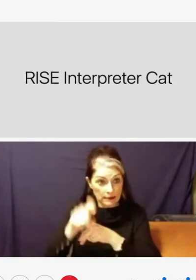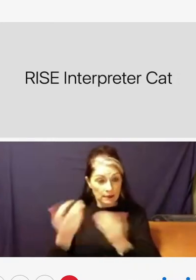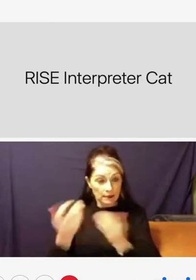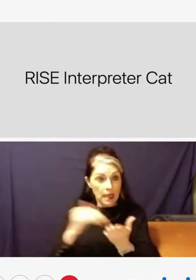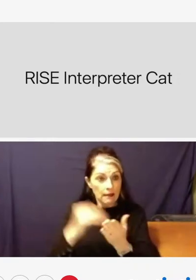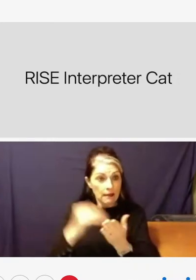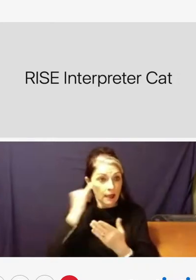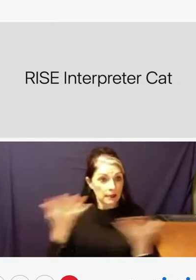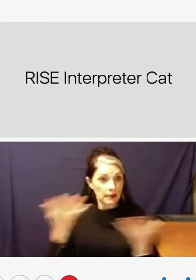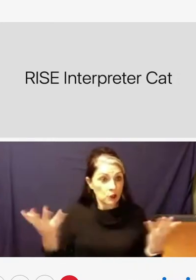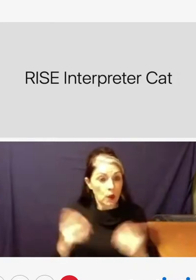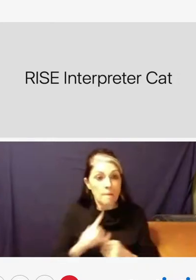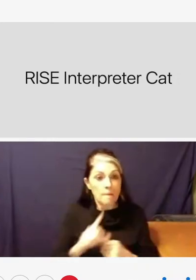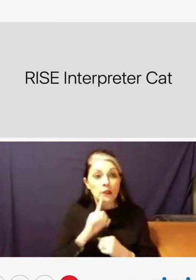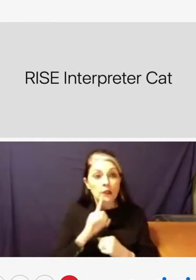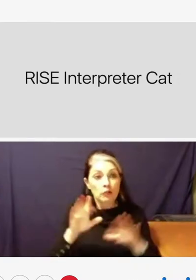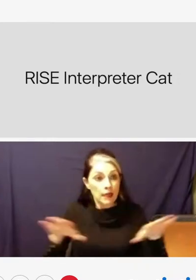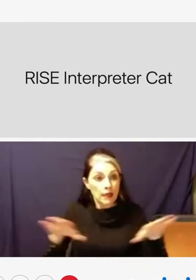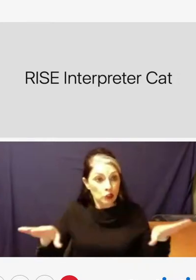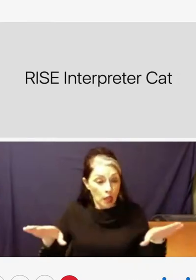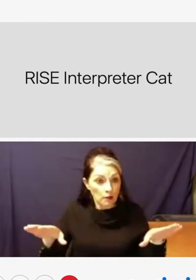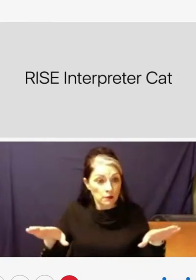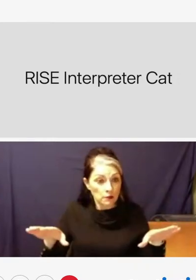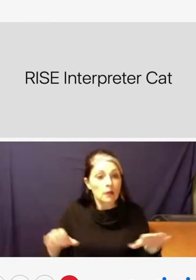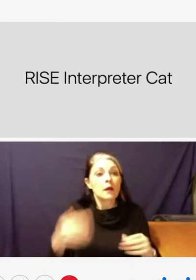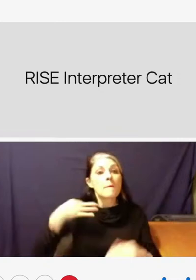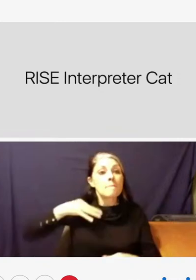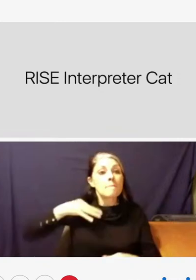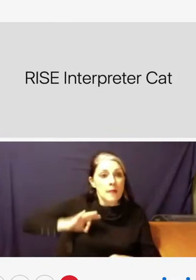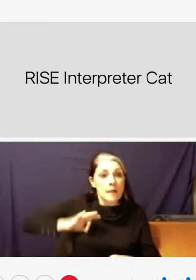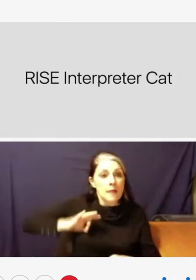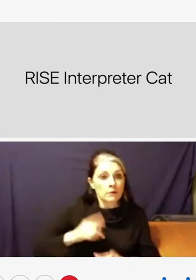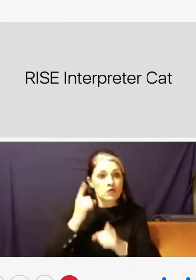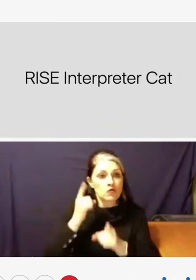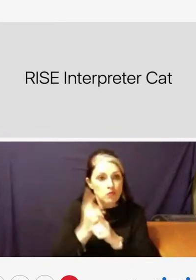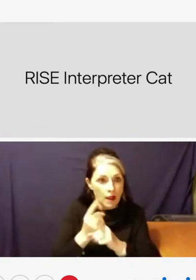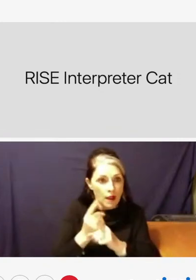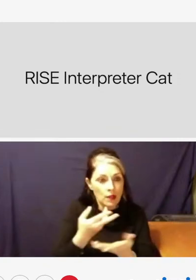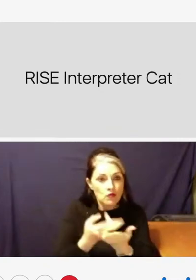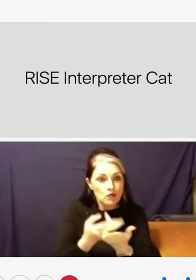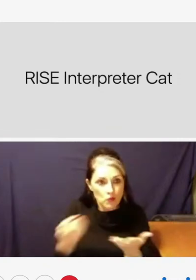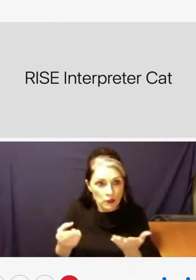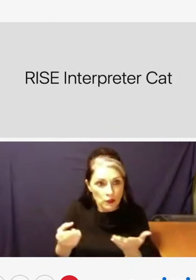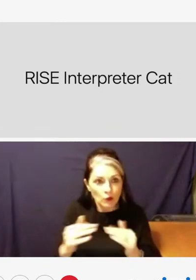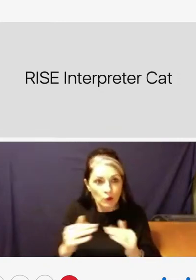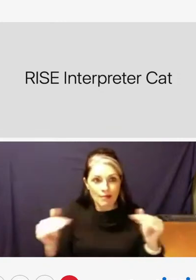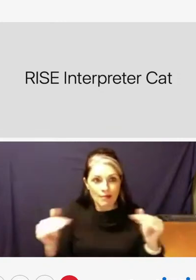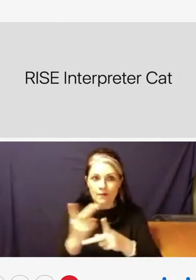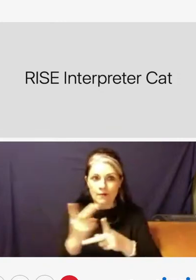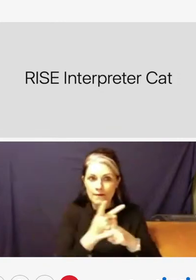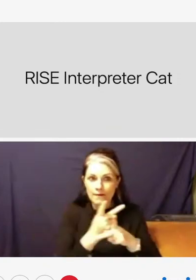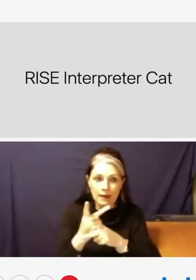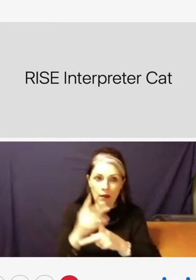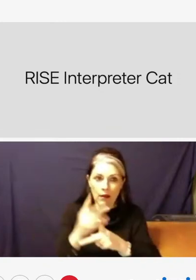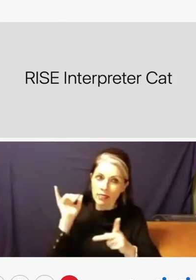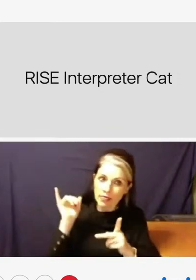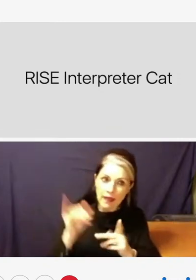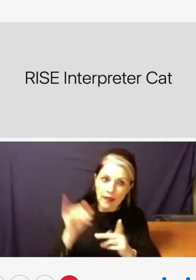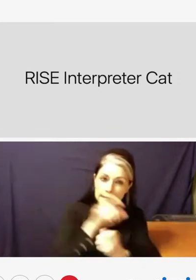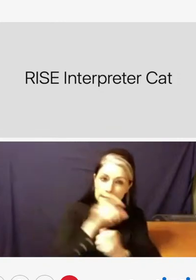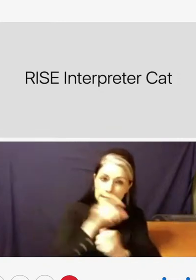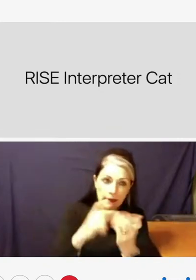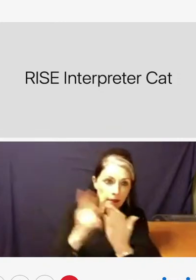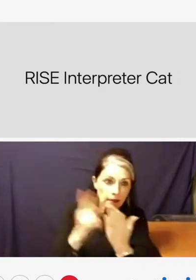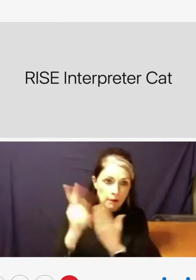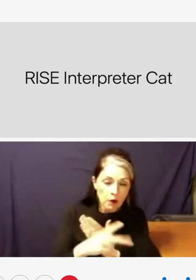sure that that child is going to benefit from the right resource from the right level of care and that is exactly what our program is here to do is to make sure that any kid that is referred to